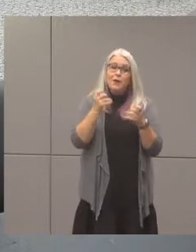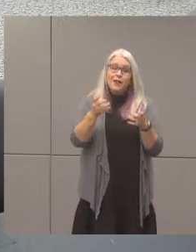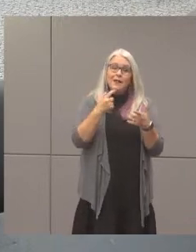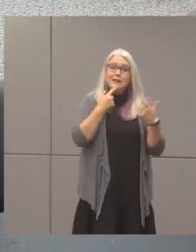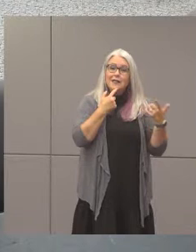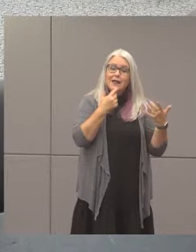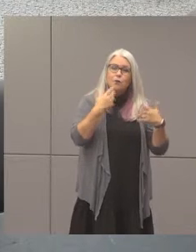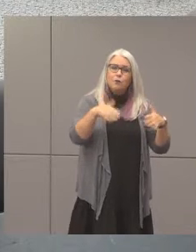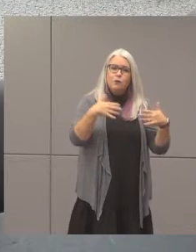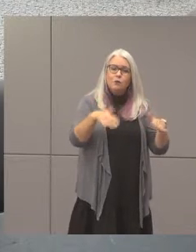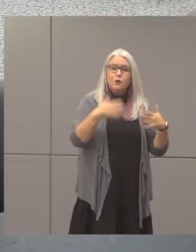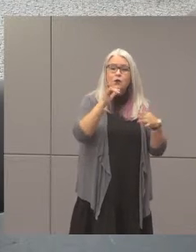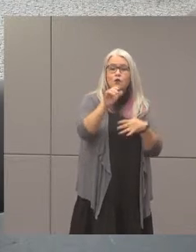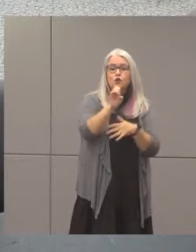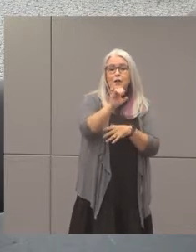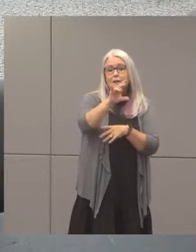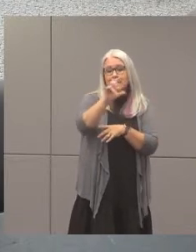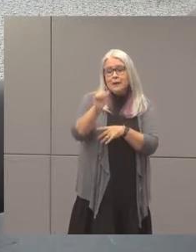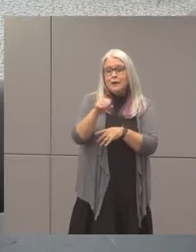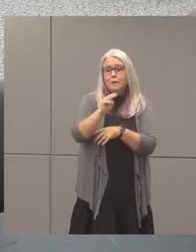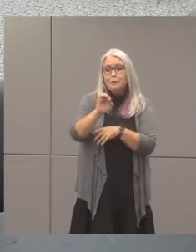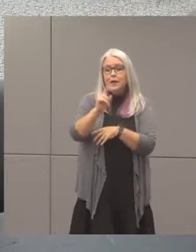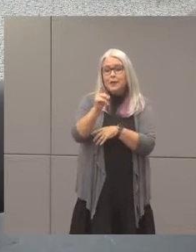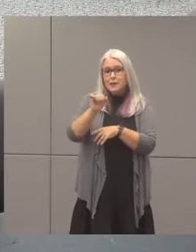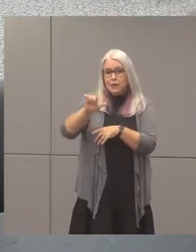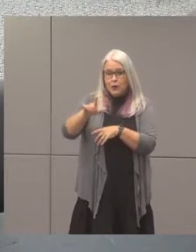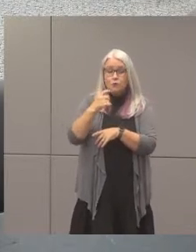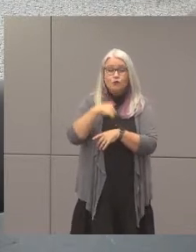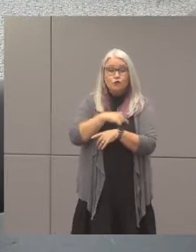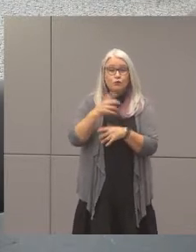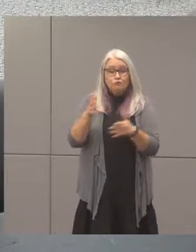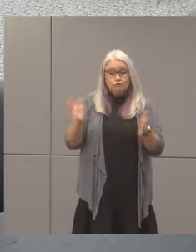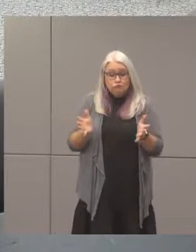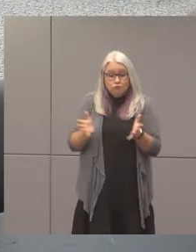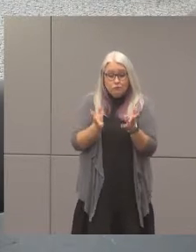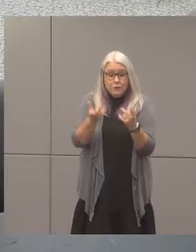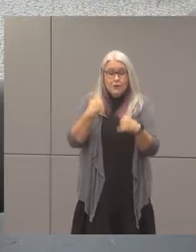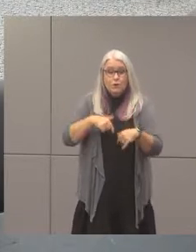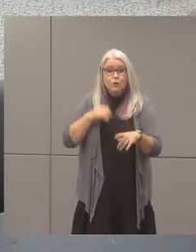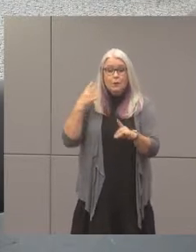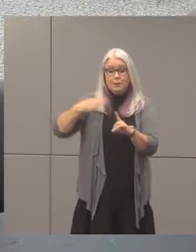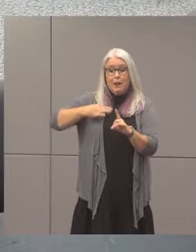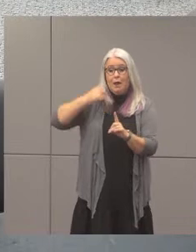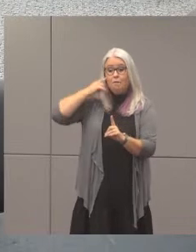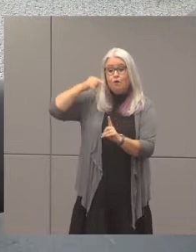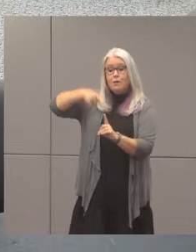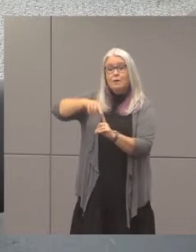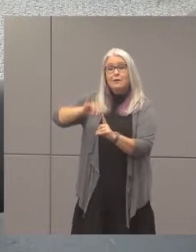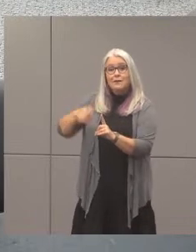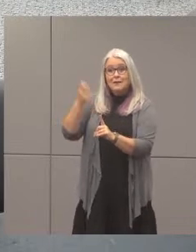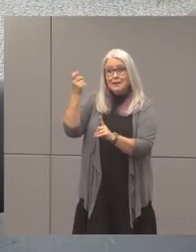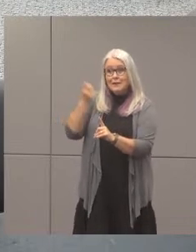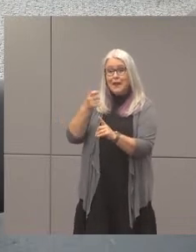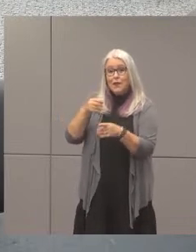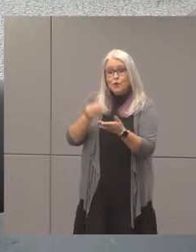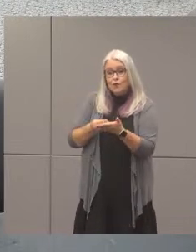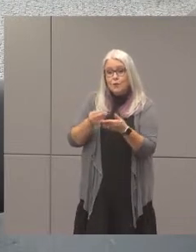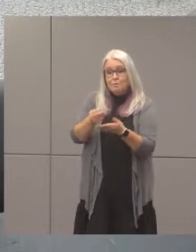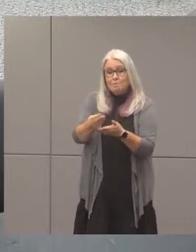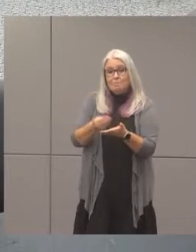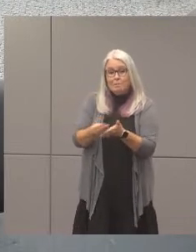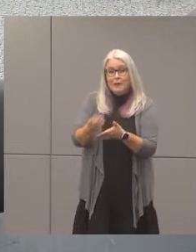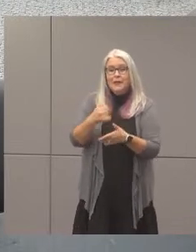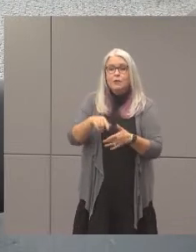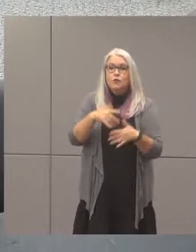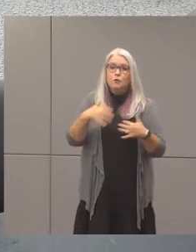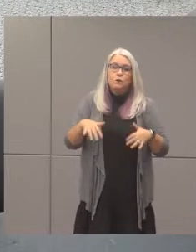Jessica Bixel. She greatly encouraged me to apply to this scholarship, and she also sent in a great letter of recommendation. She's also helped me